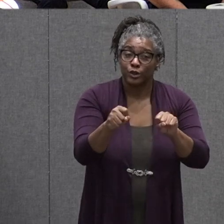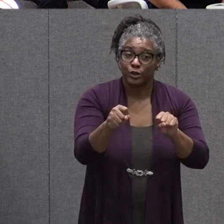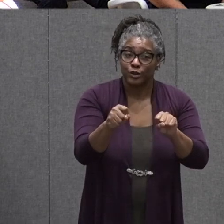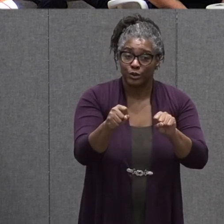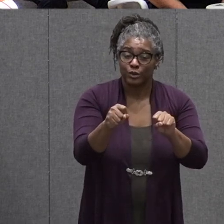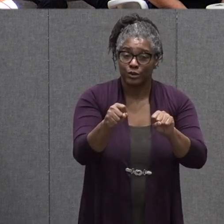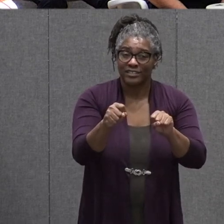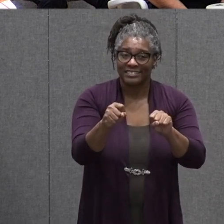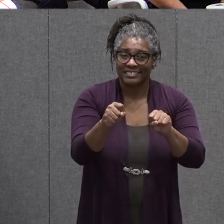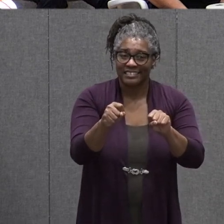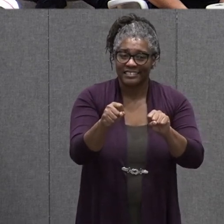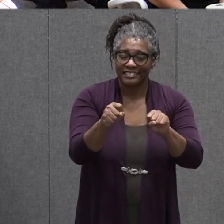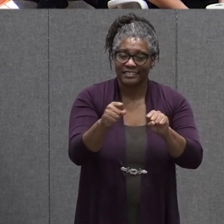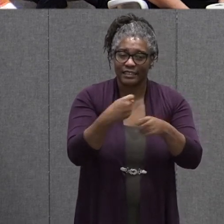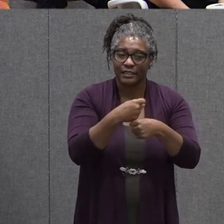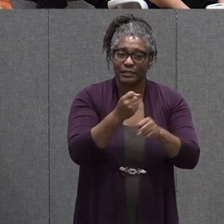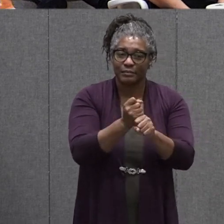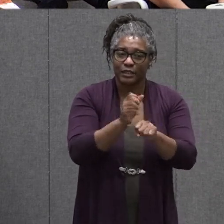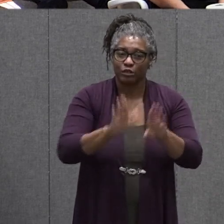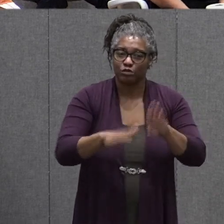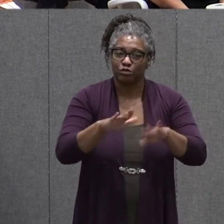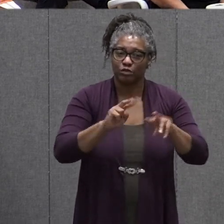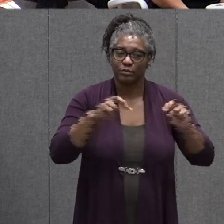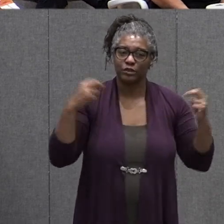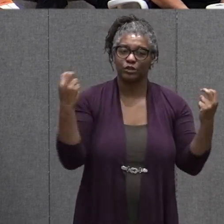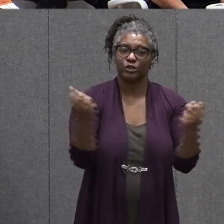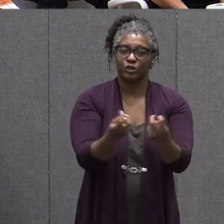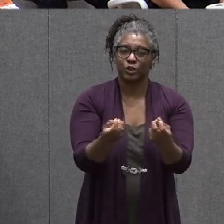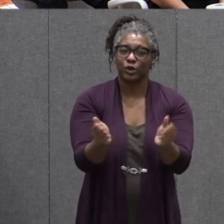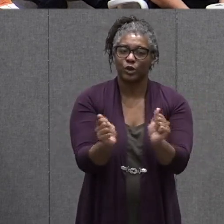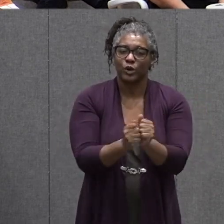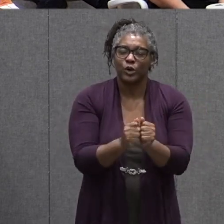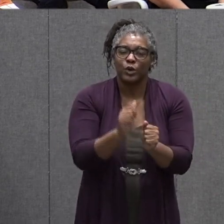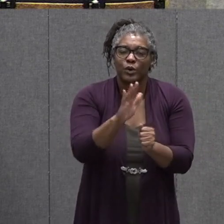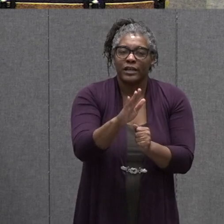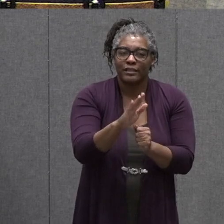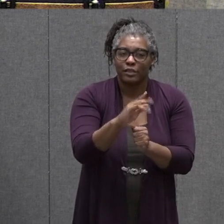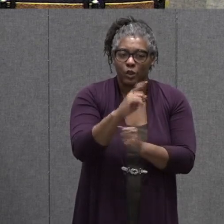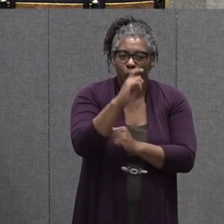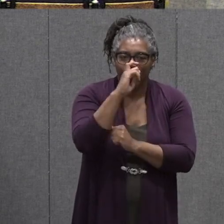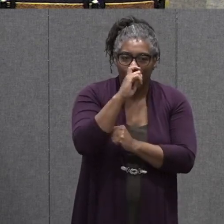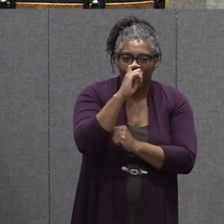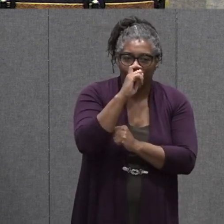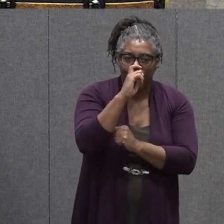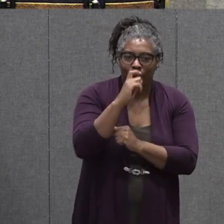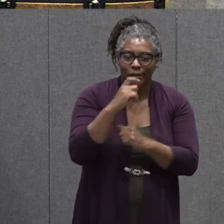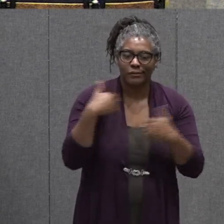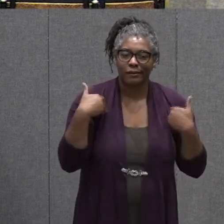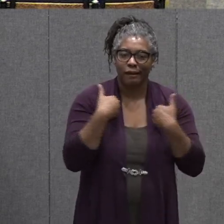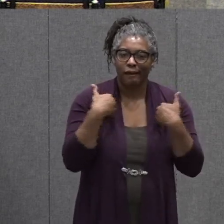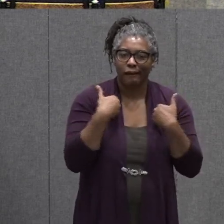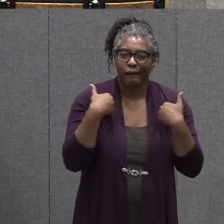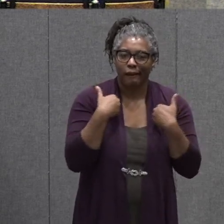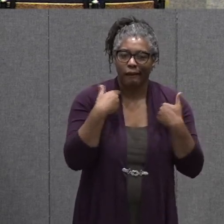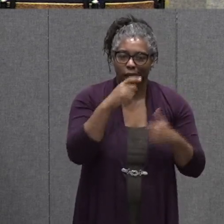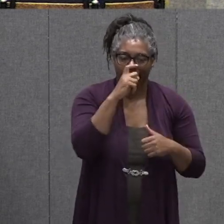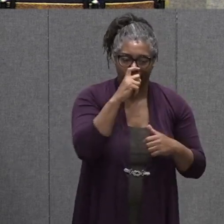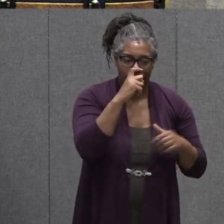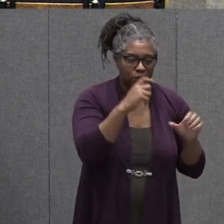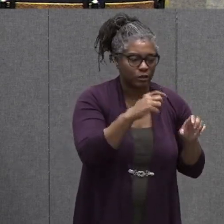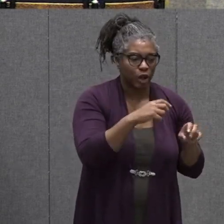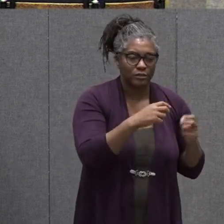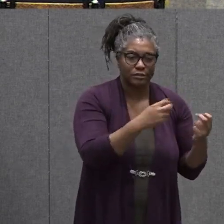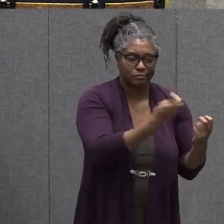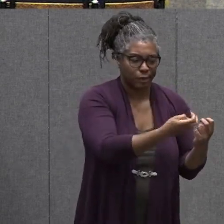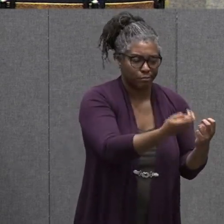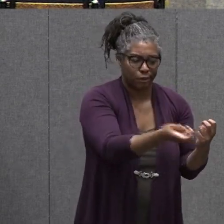stuffed animals and your toys and get them little instruments and put them around and teach them. If you've got